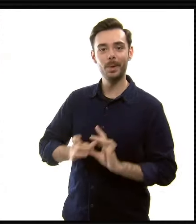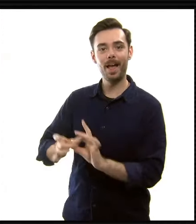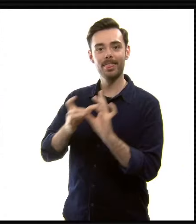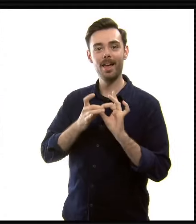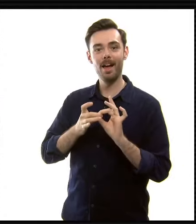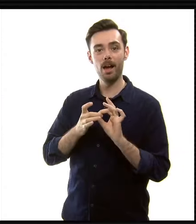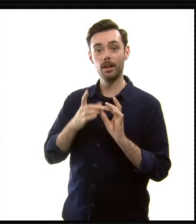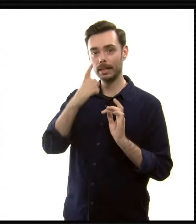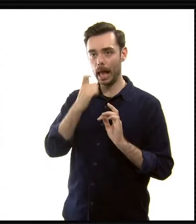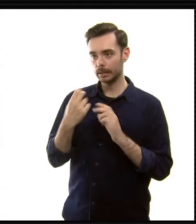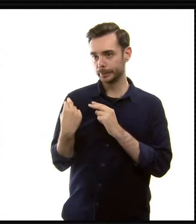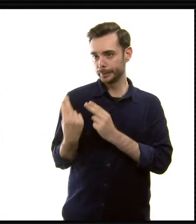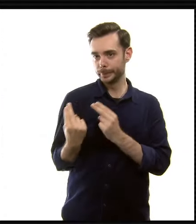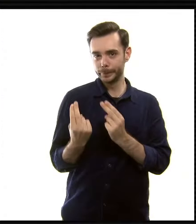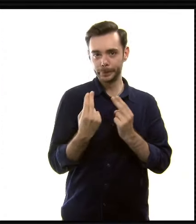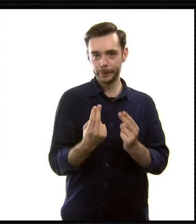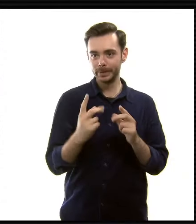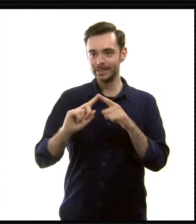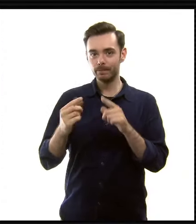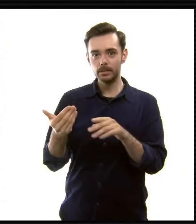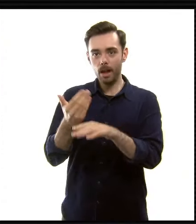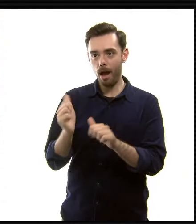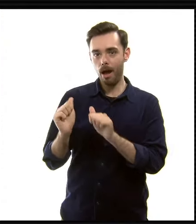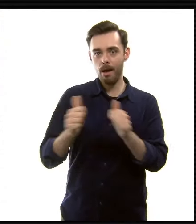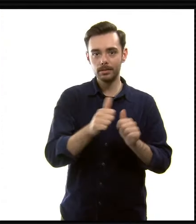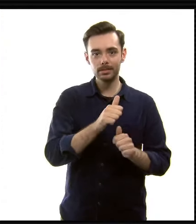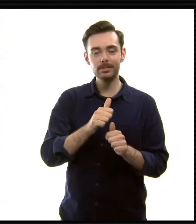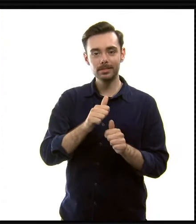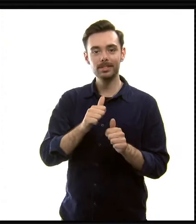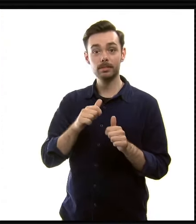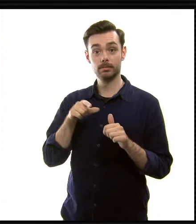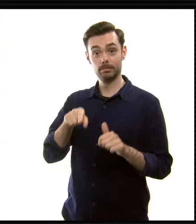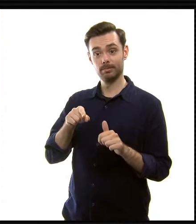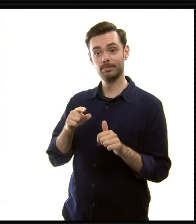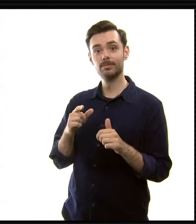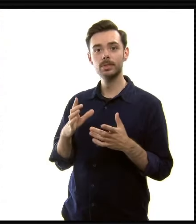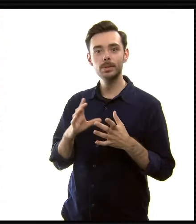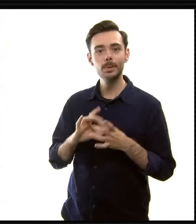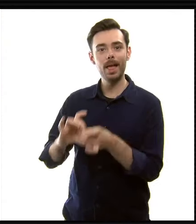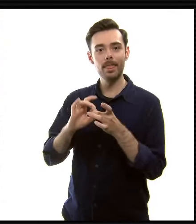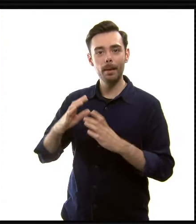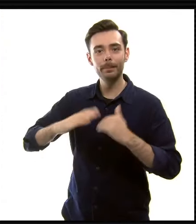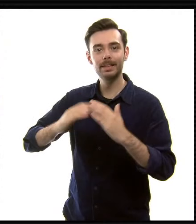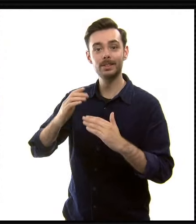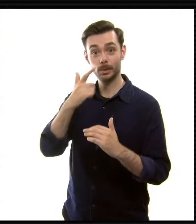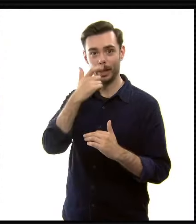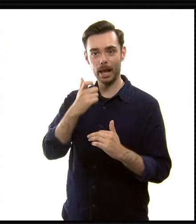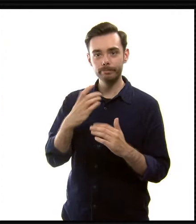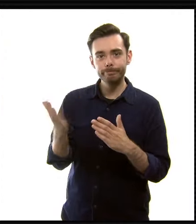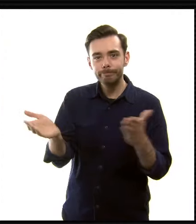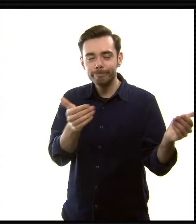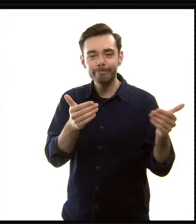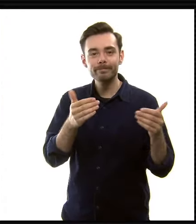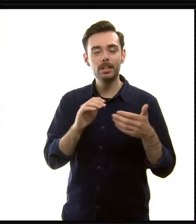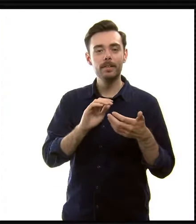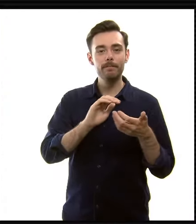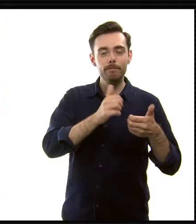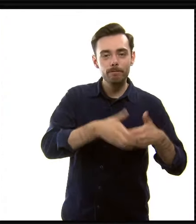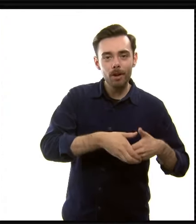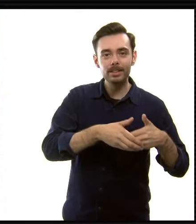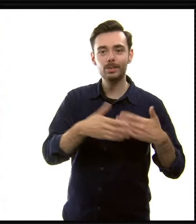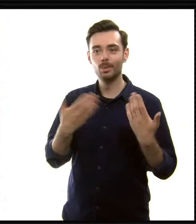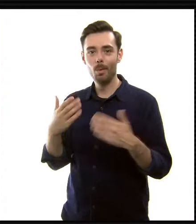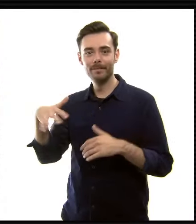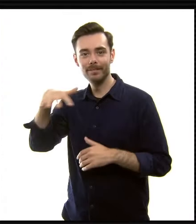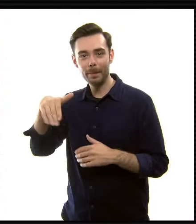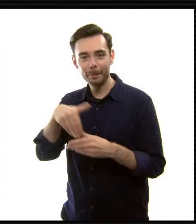and sets together. Now, with the Build Together feature, you could recruit a dream team of friends and family members or some sort